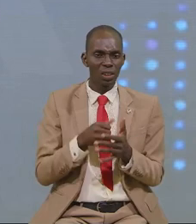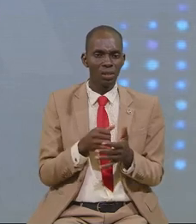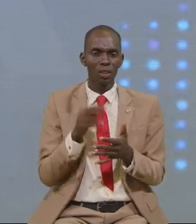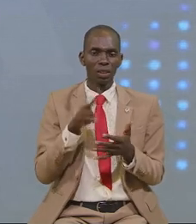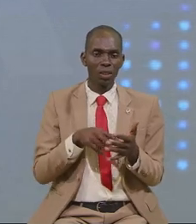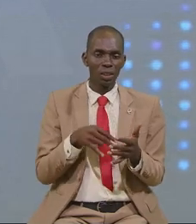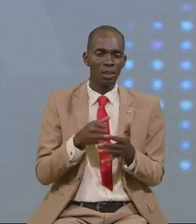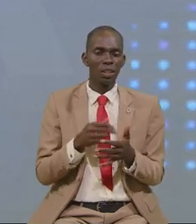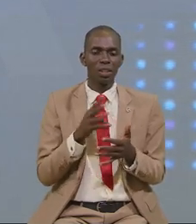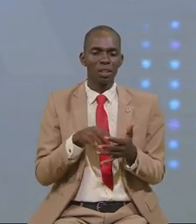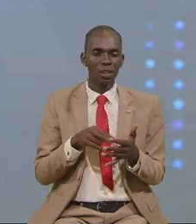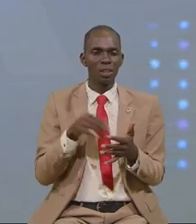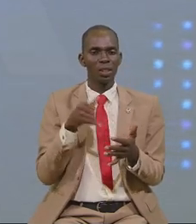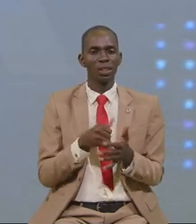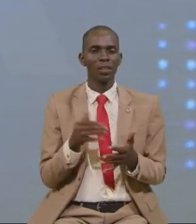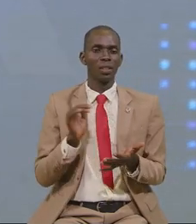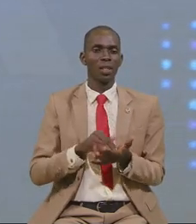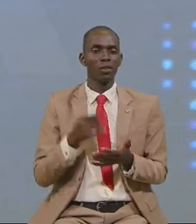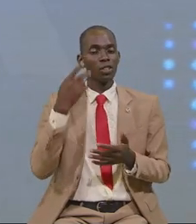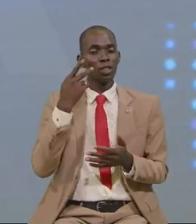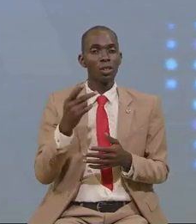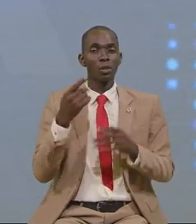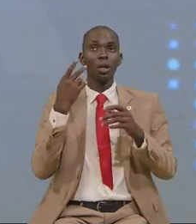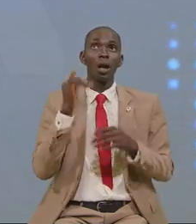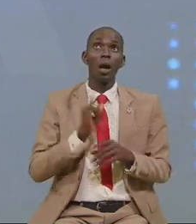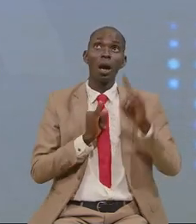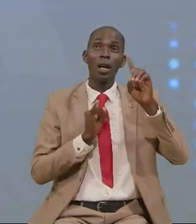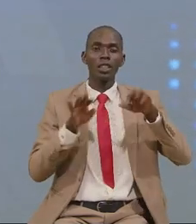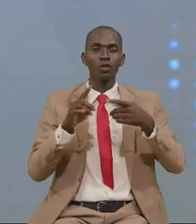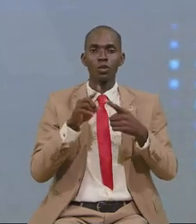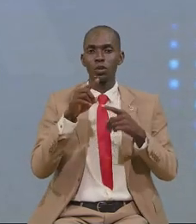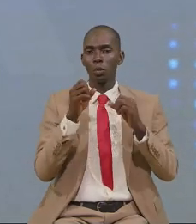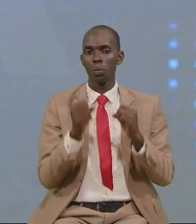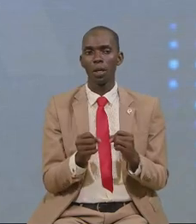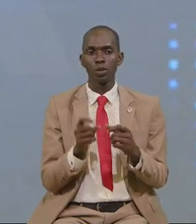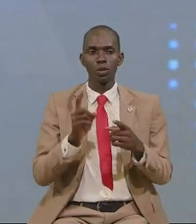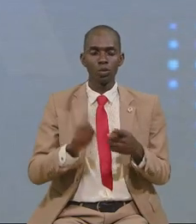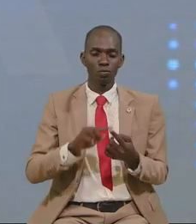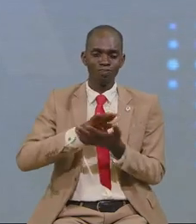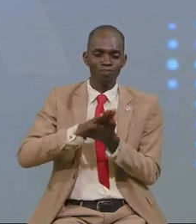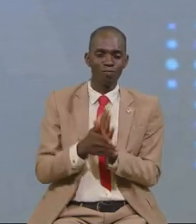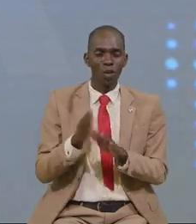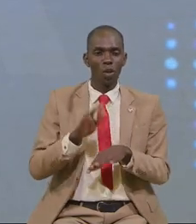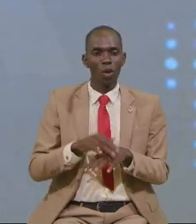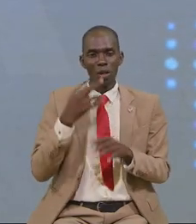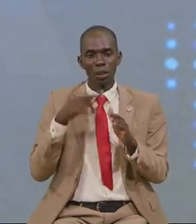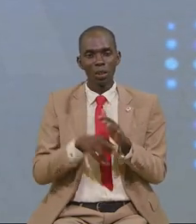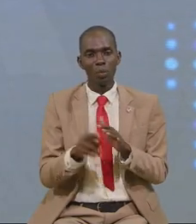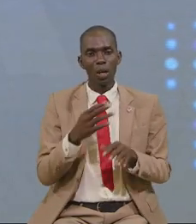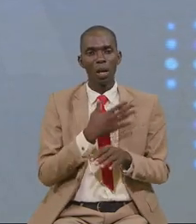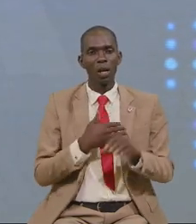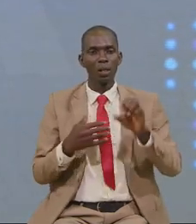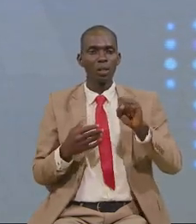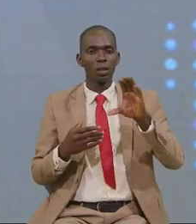read it. Behold, I give unto you power to tread on serpents and scorpions, and over all